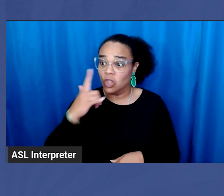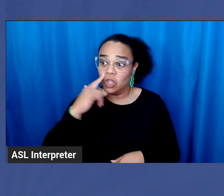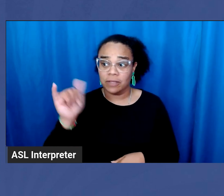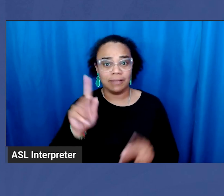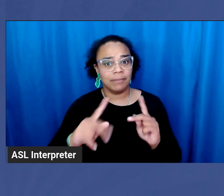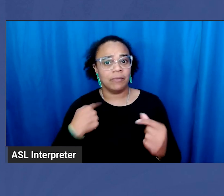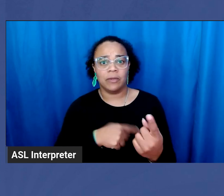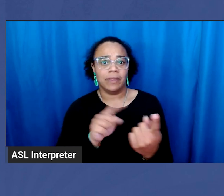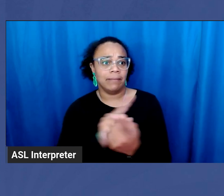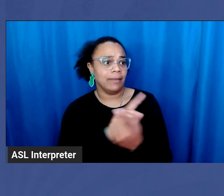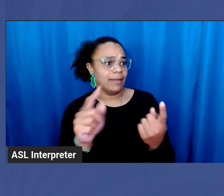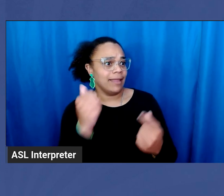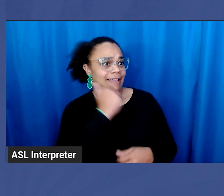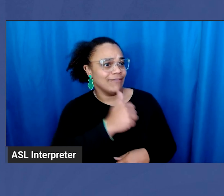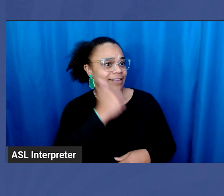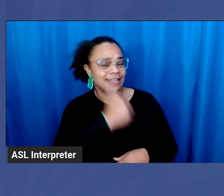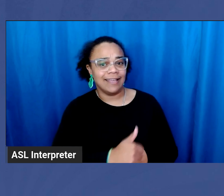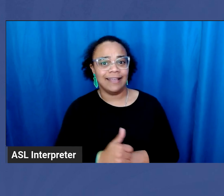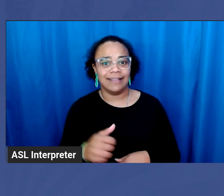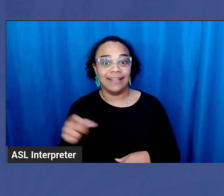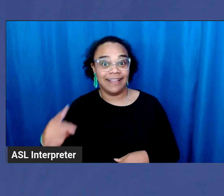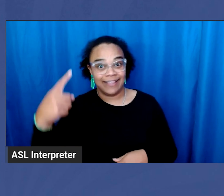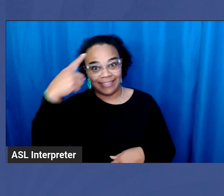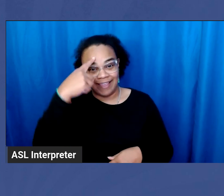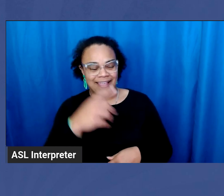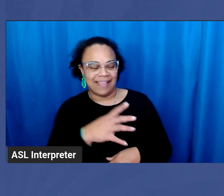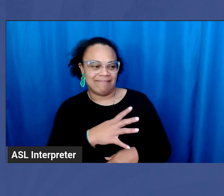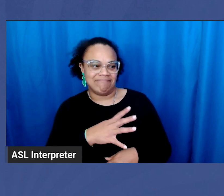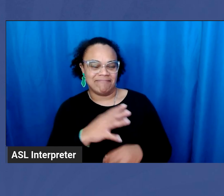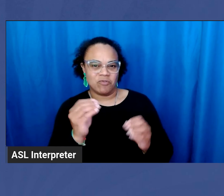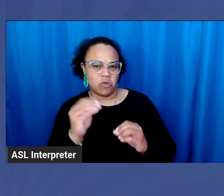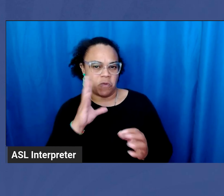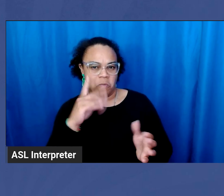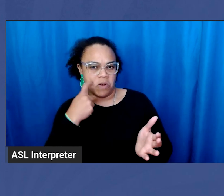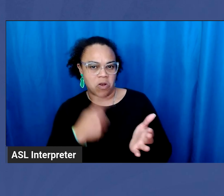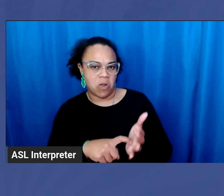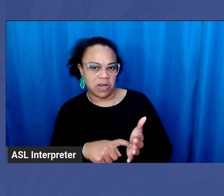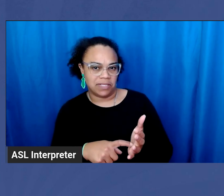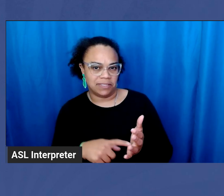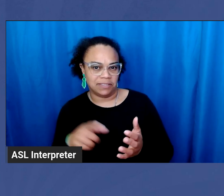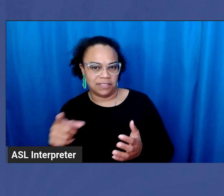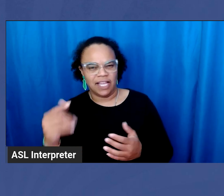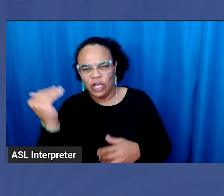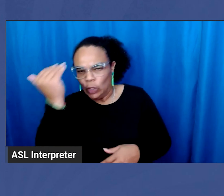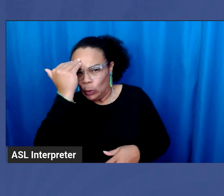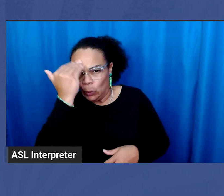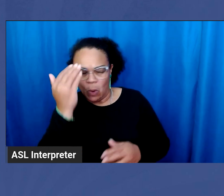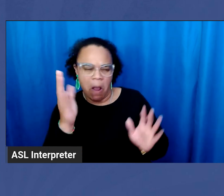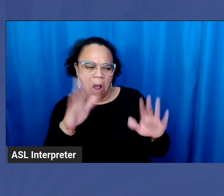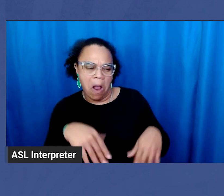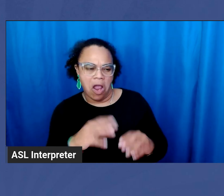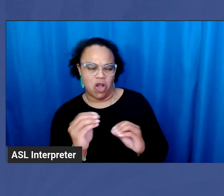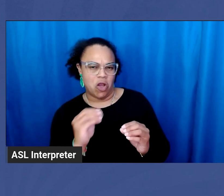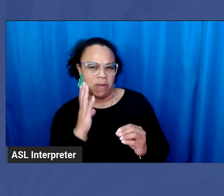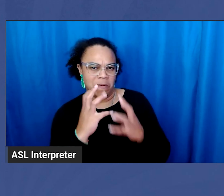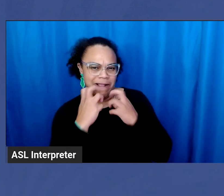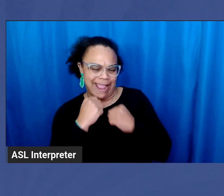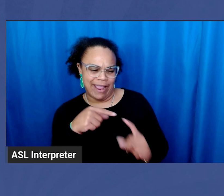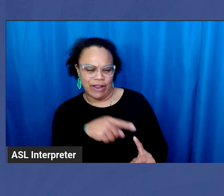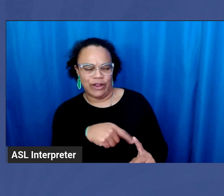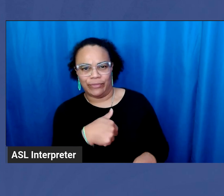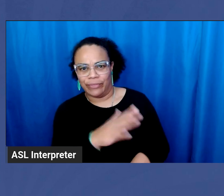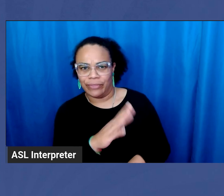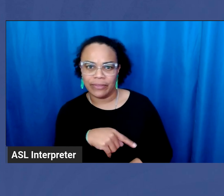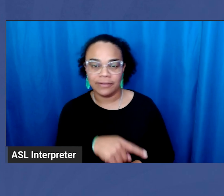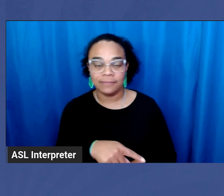day. No one will notice, he thought. No one will care, he knew. A young woman stood before a